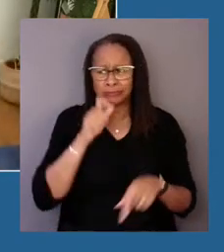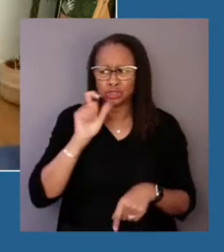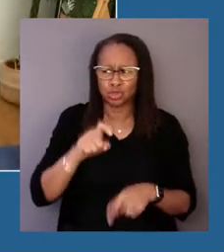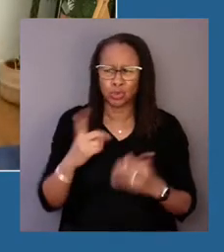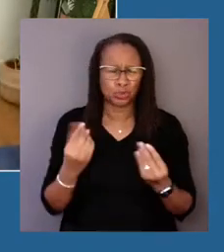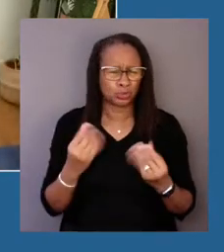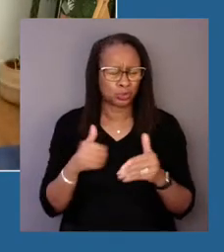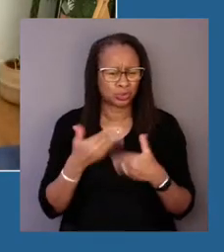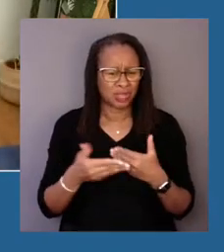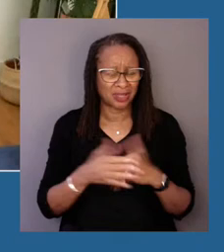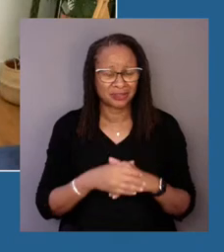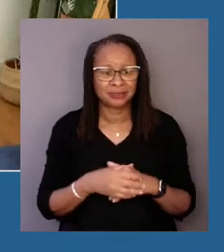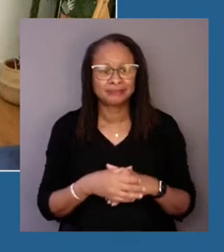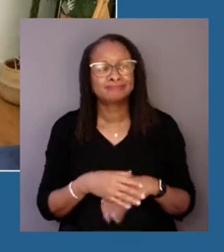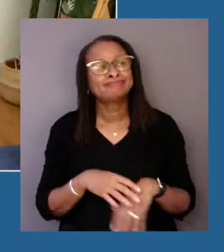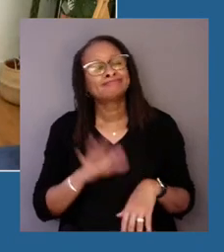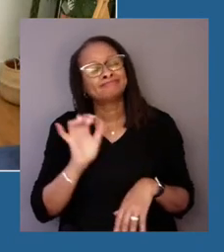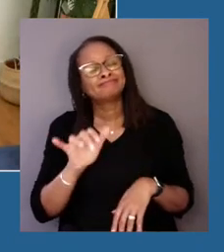know.